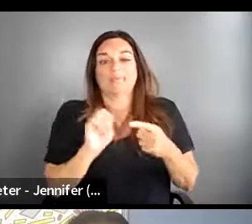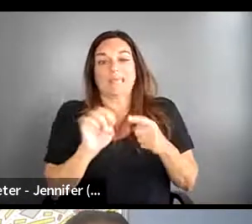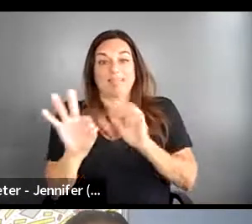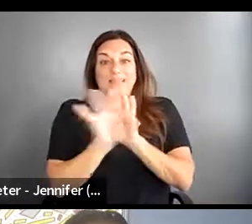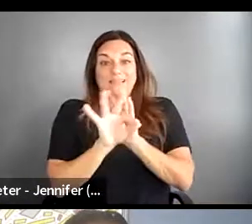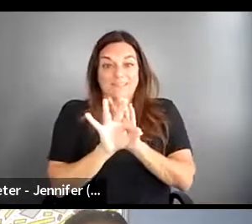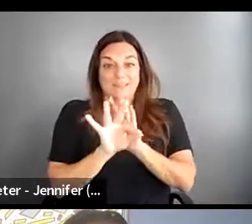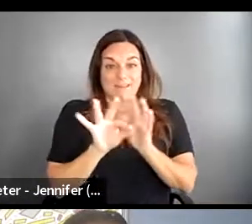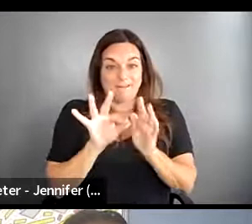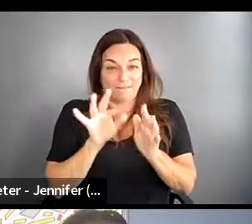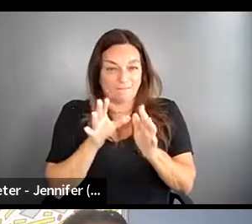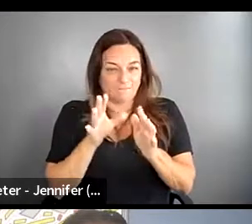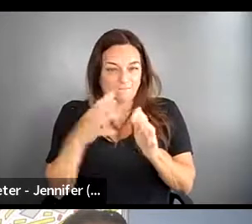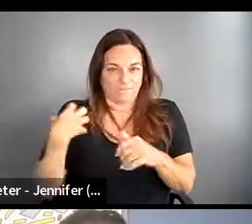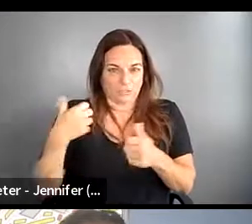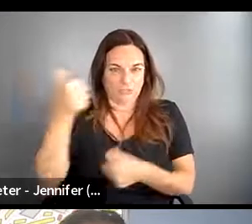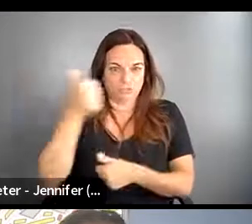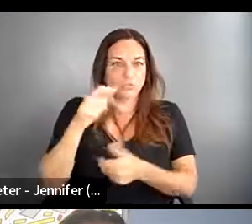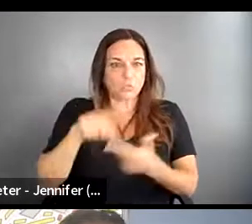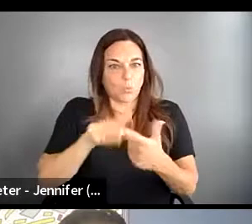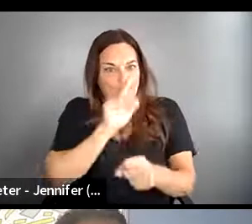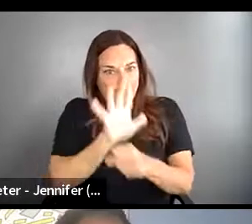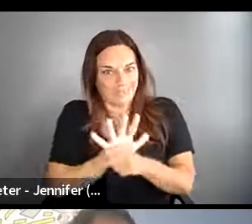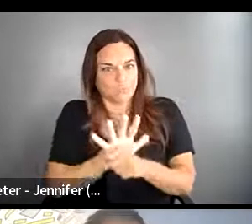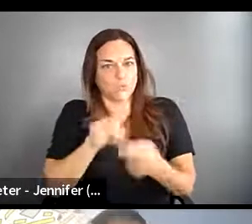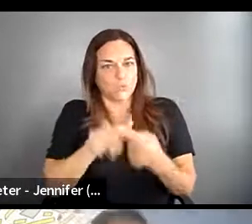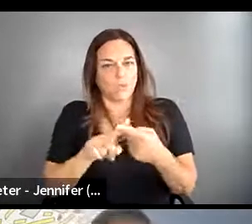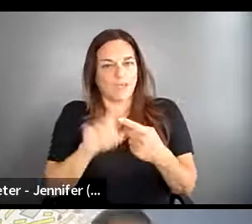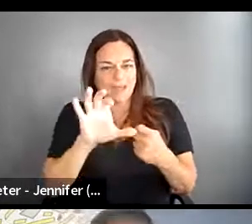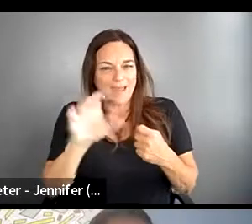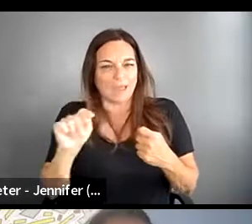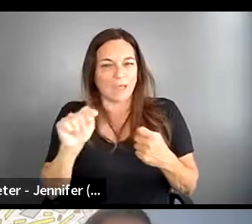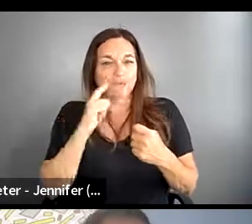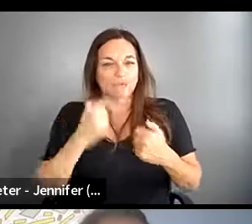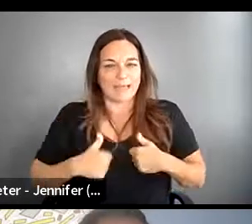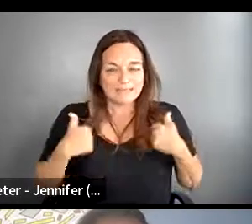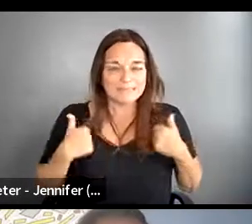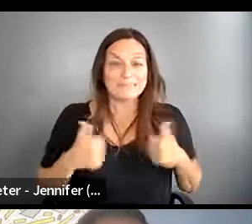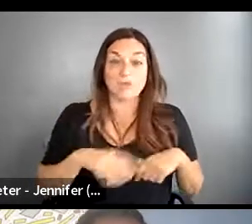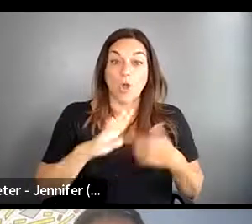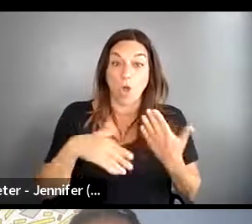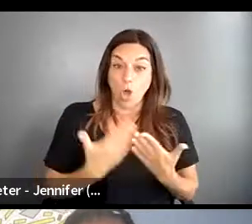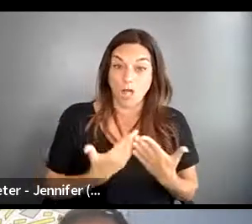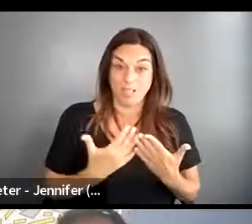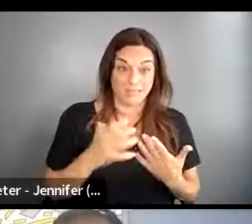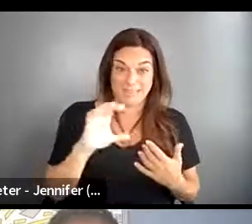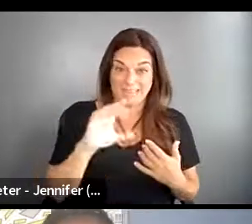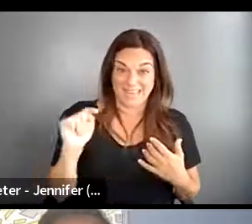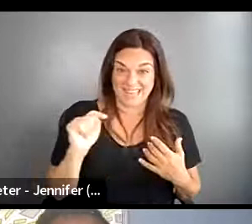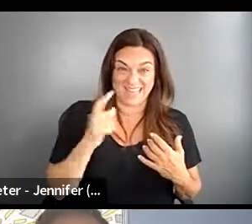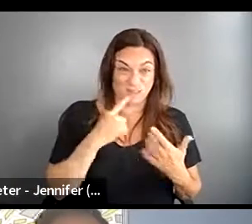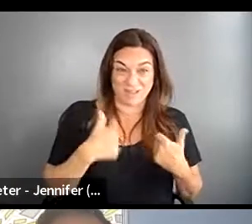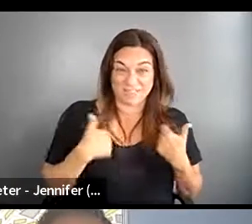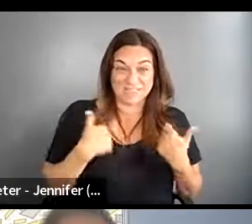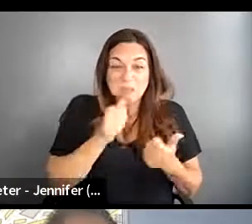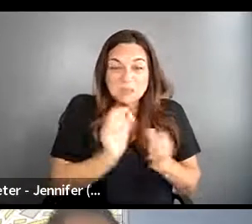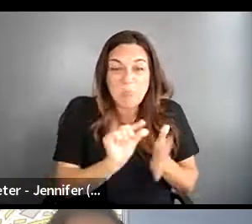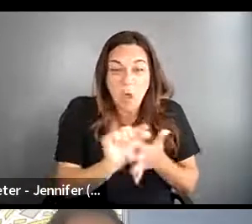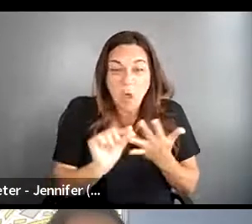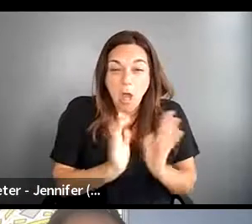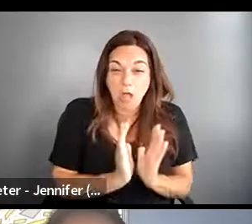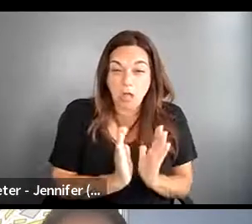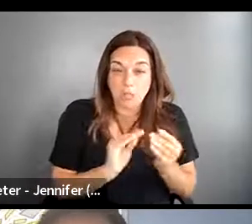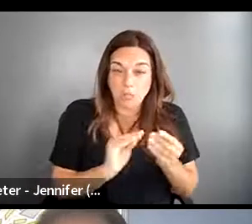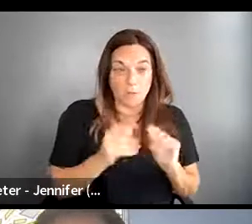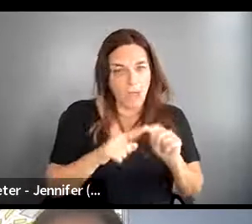to commit to Connecticut residents thriving and all Connecticut residents, not just a small few, but what does it mean for